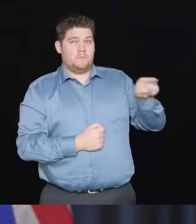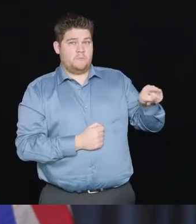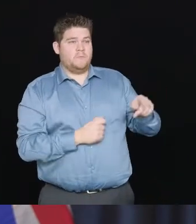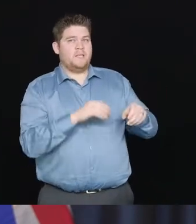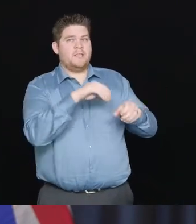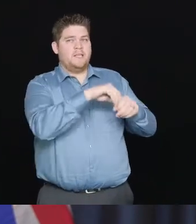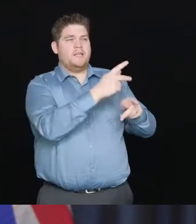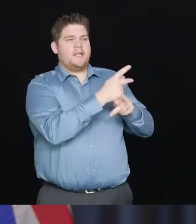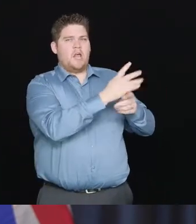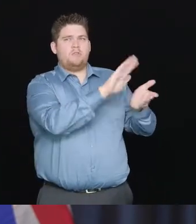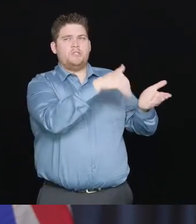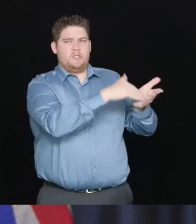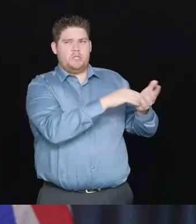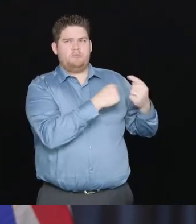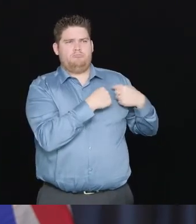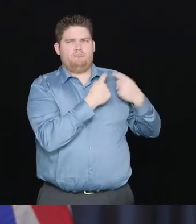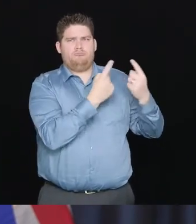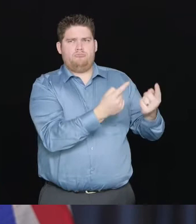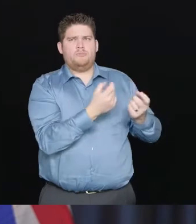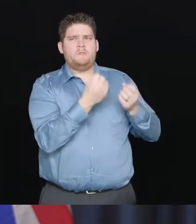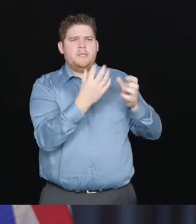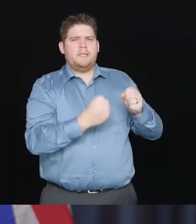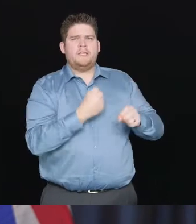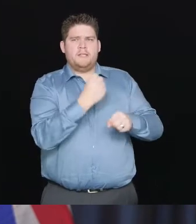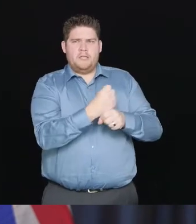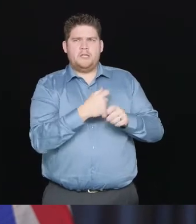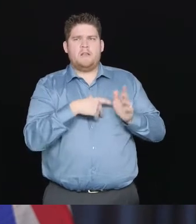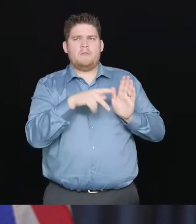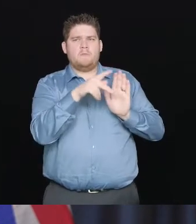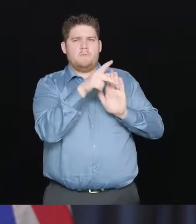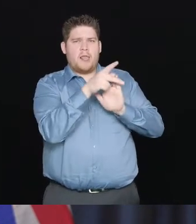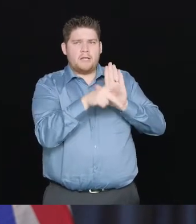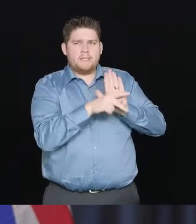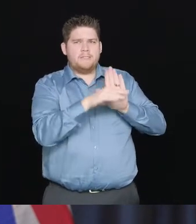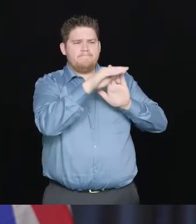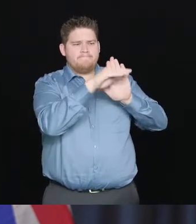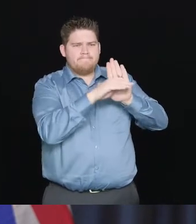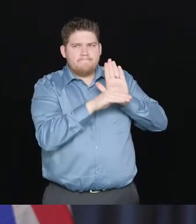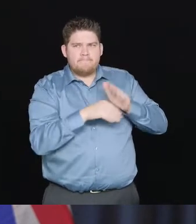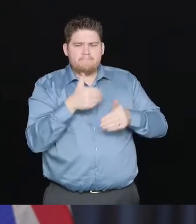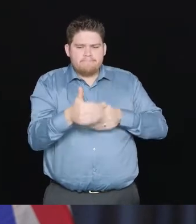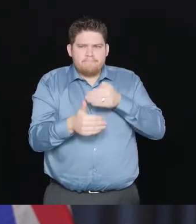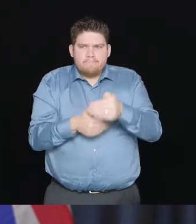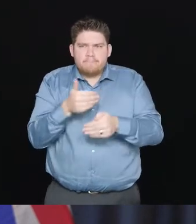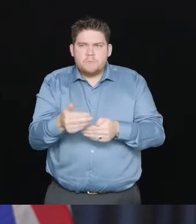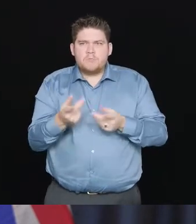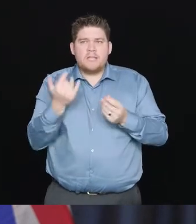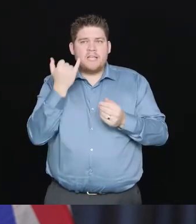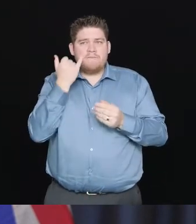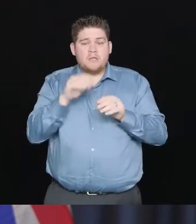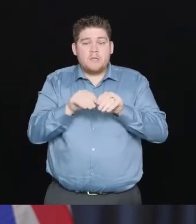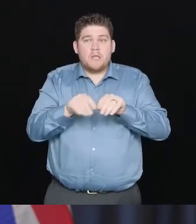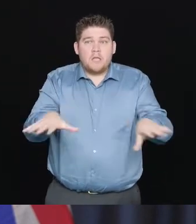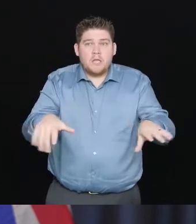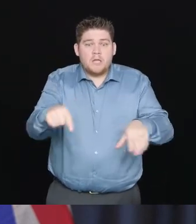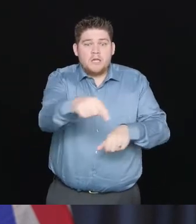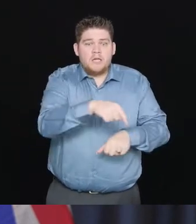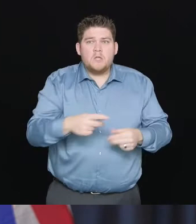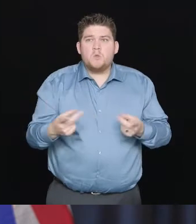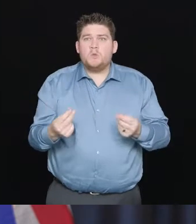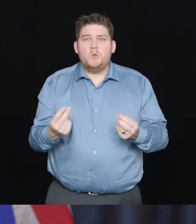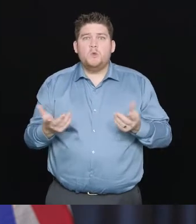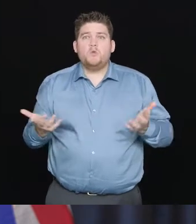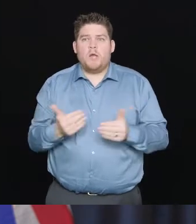doing to continue that protocol. So there have been no care home outbreaks on Vancouver Island yet, and there's